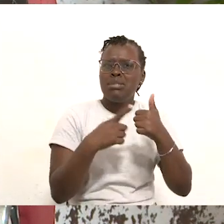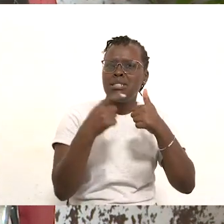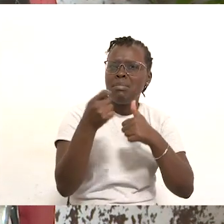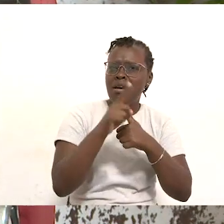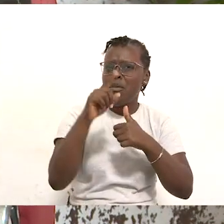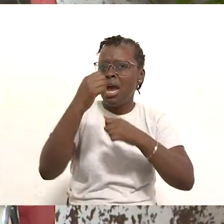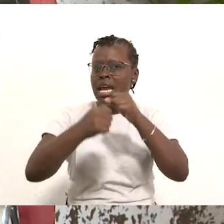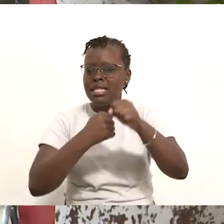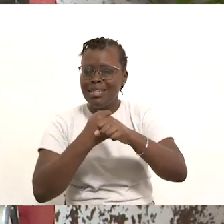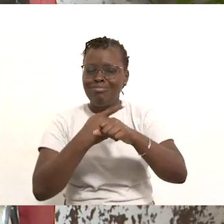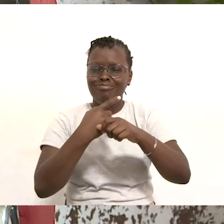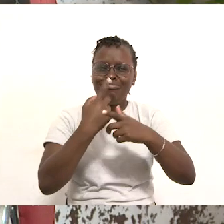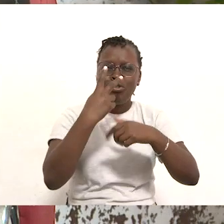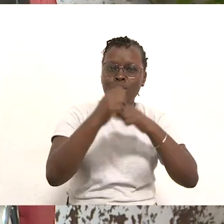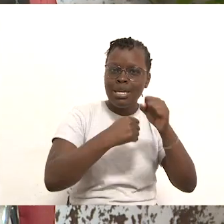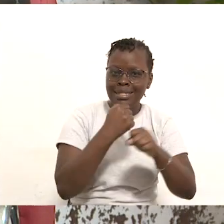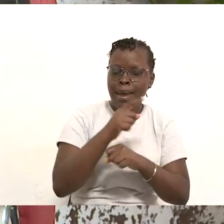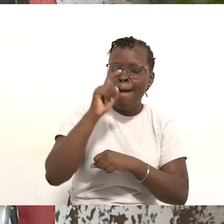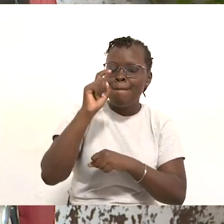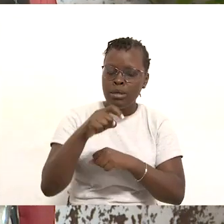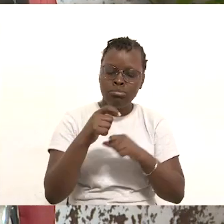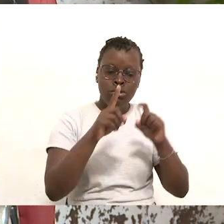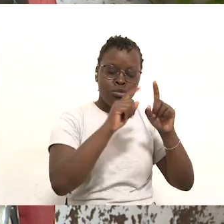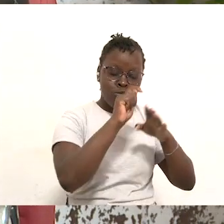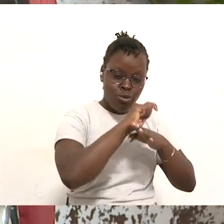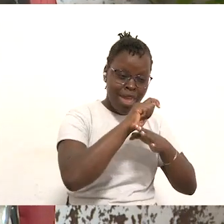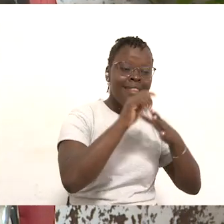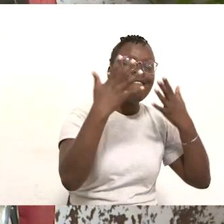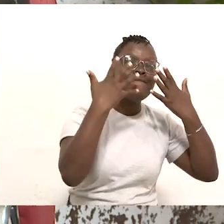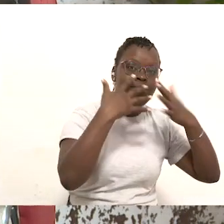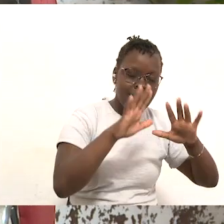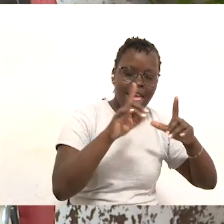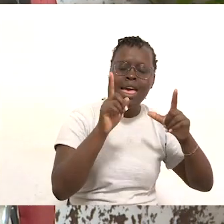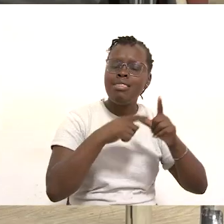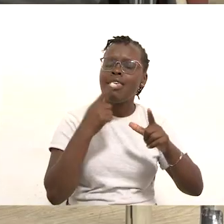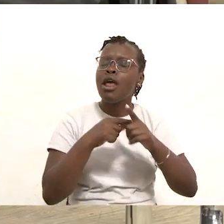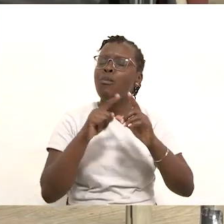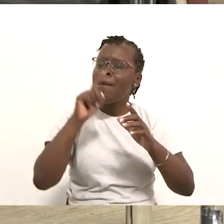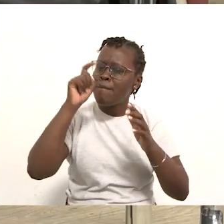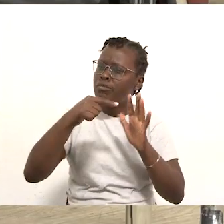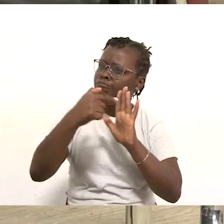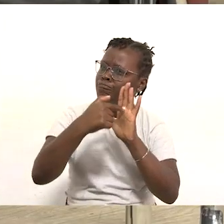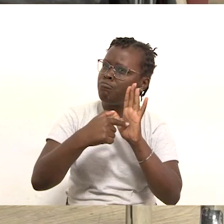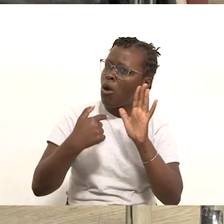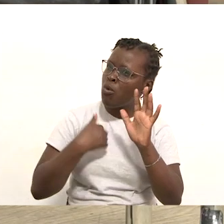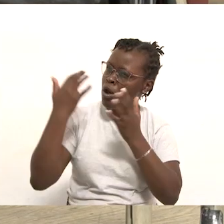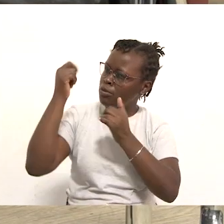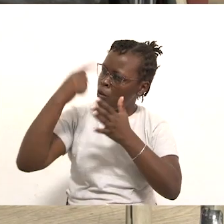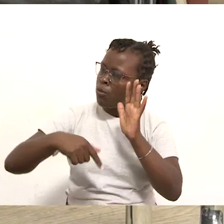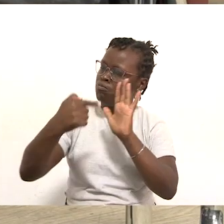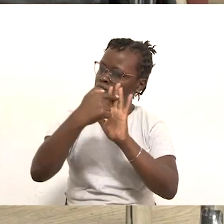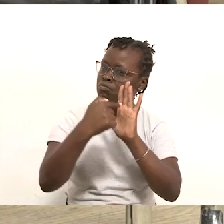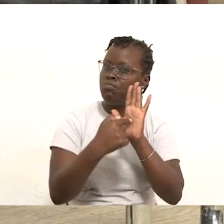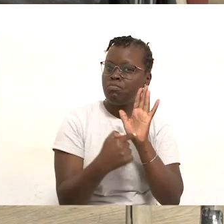be get updated or kept abreast of what is expected of them. And I think this is something that